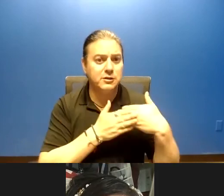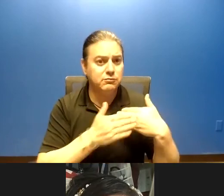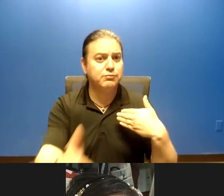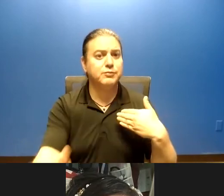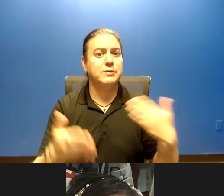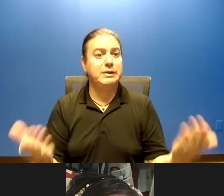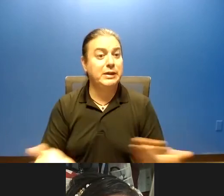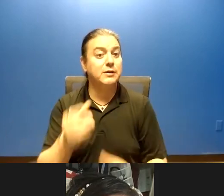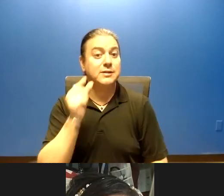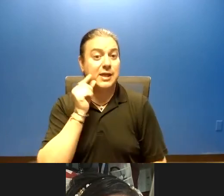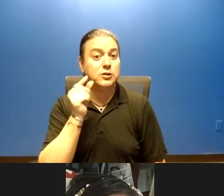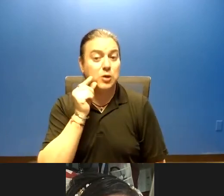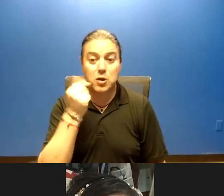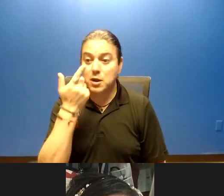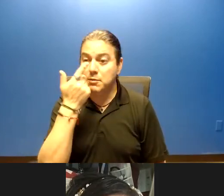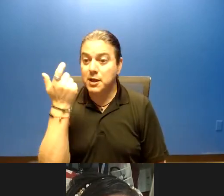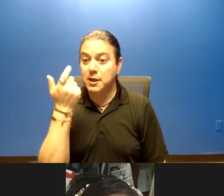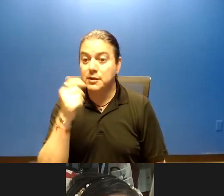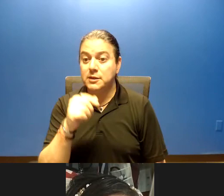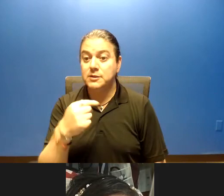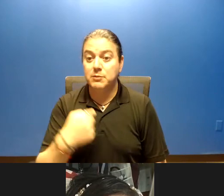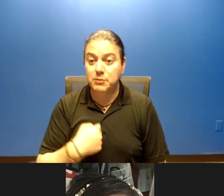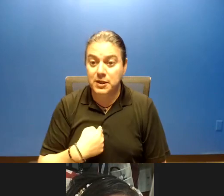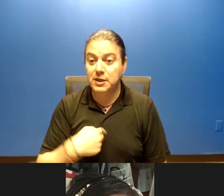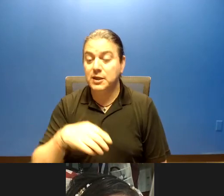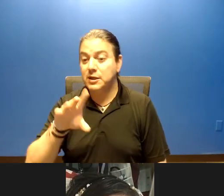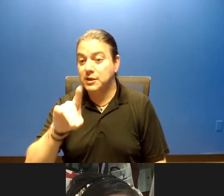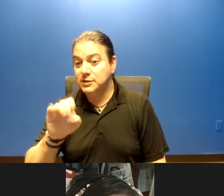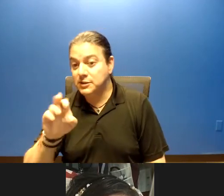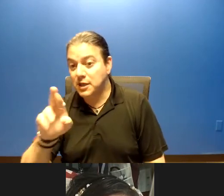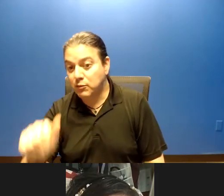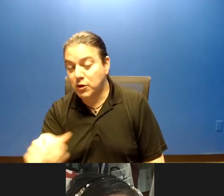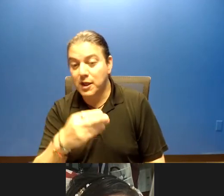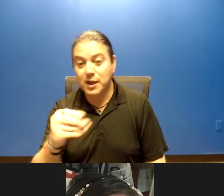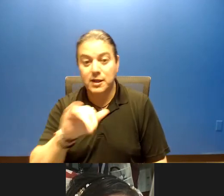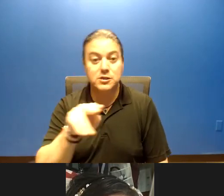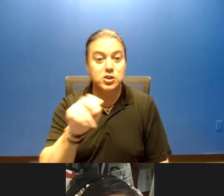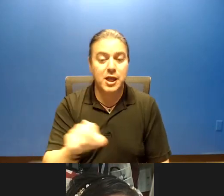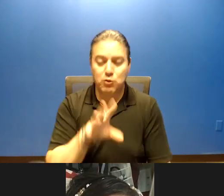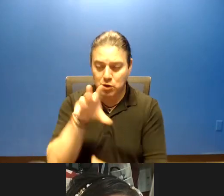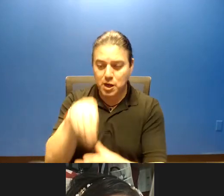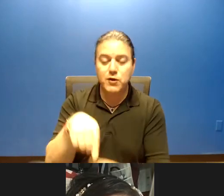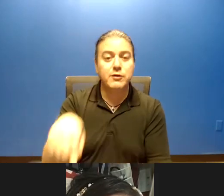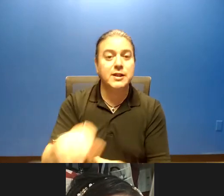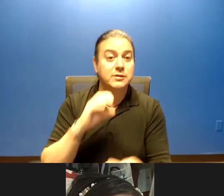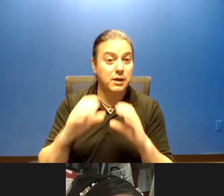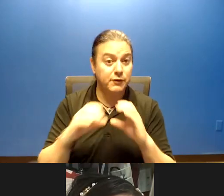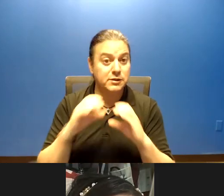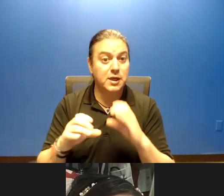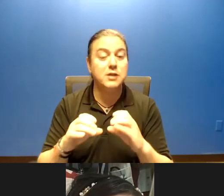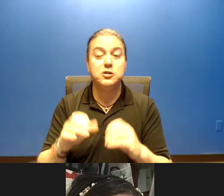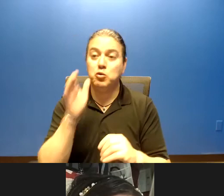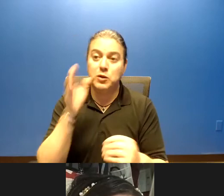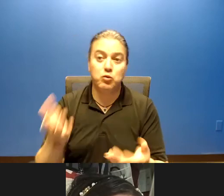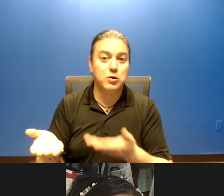Antonio, because Deborah, Jane, and I are involved in this conversation, and we will bring those